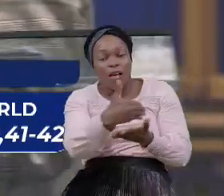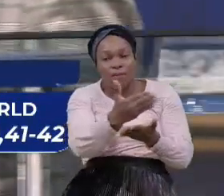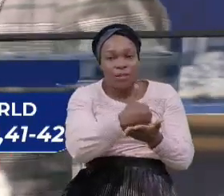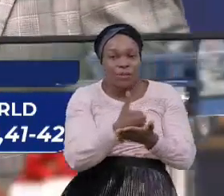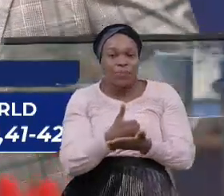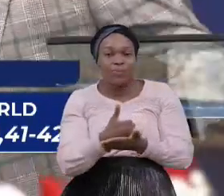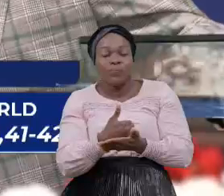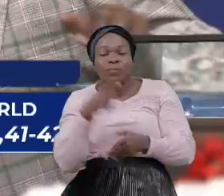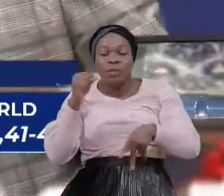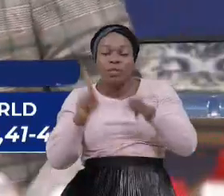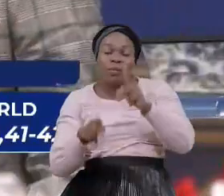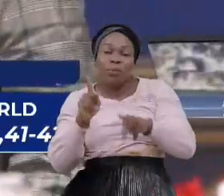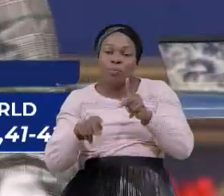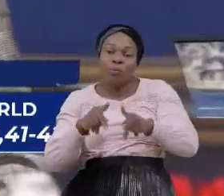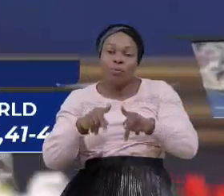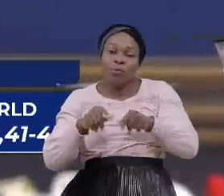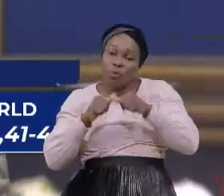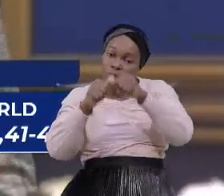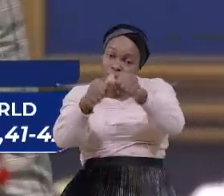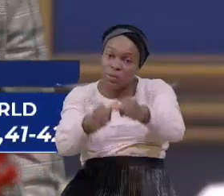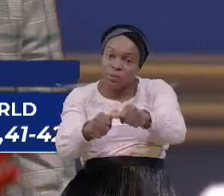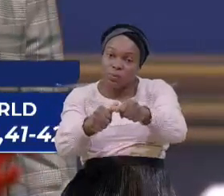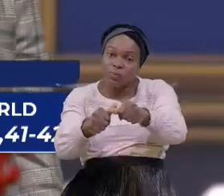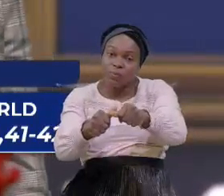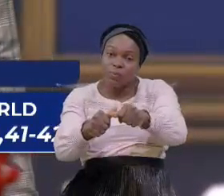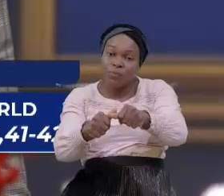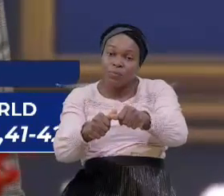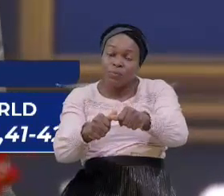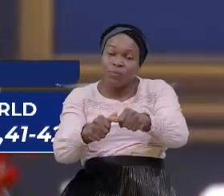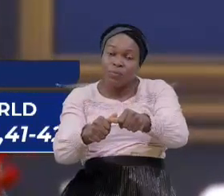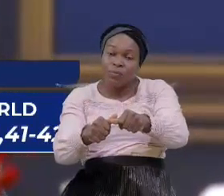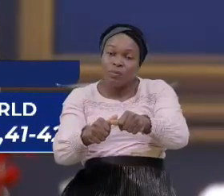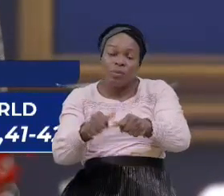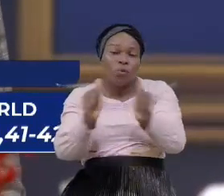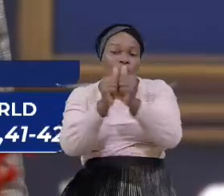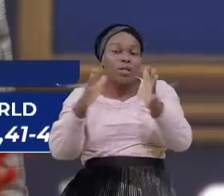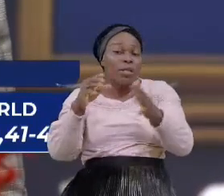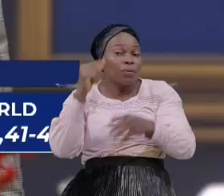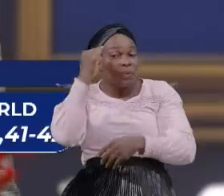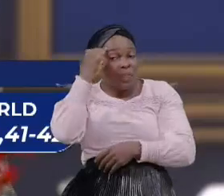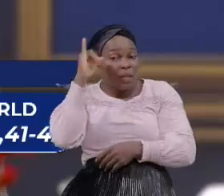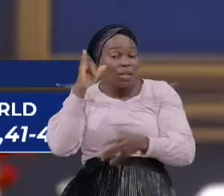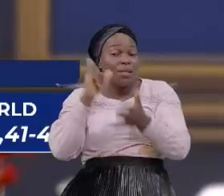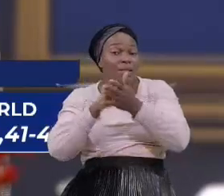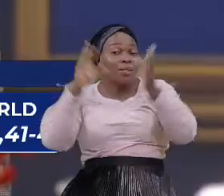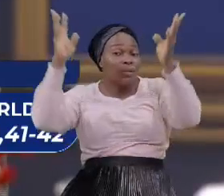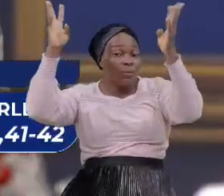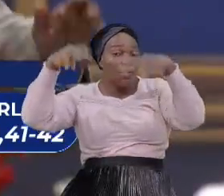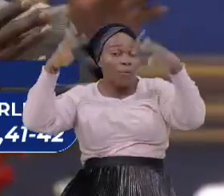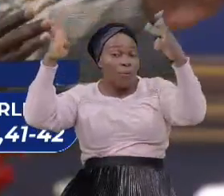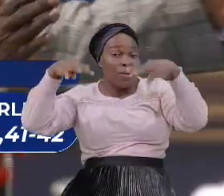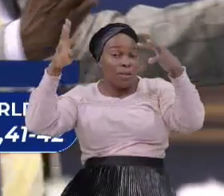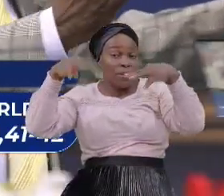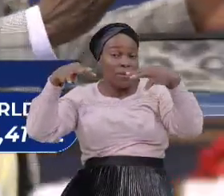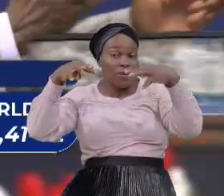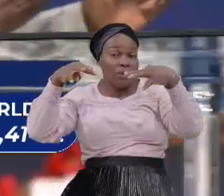went on living without thinking. That rain that fell, why?